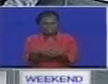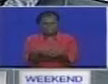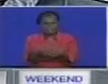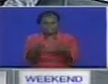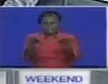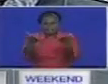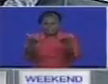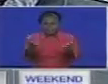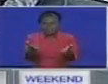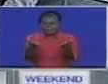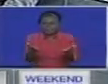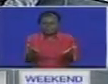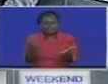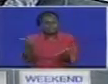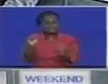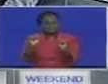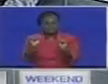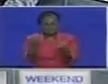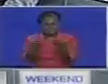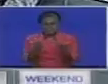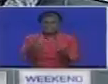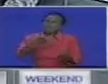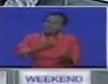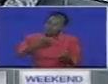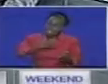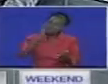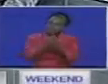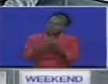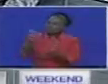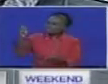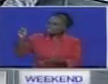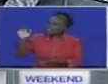go. Remember, he may not even be the real owner of TNA as we speak.